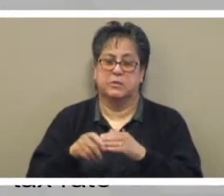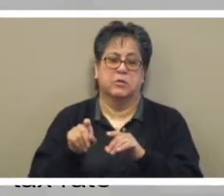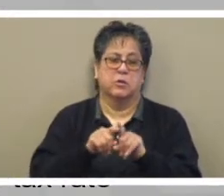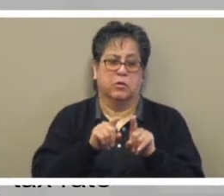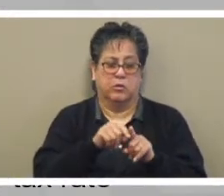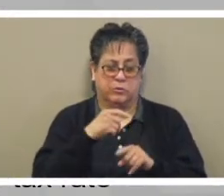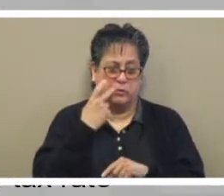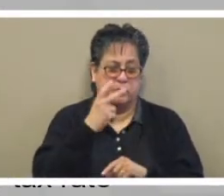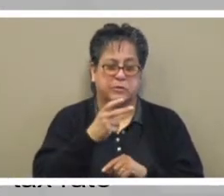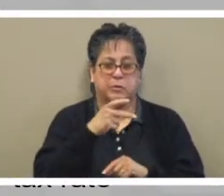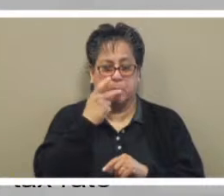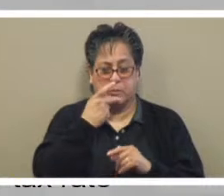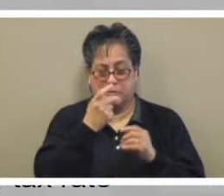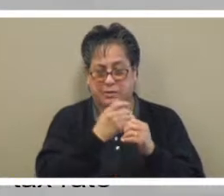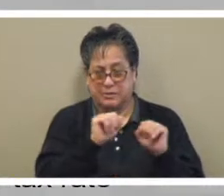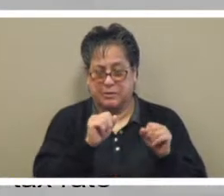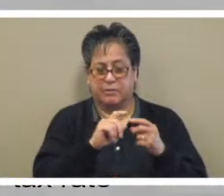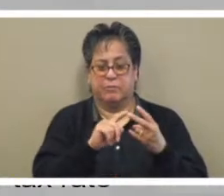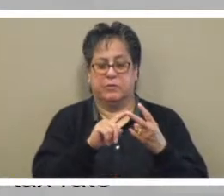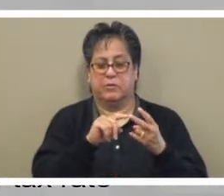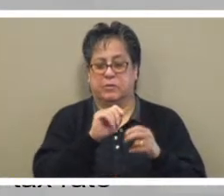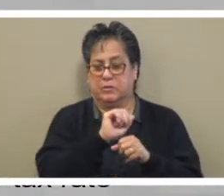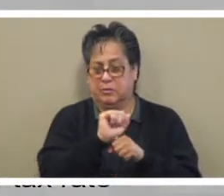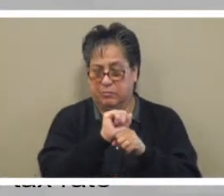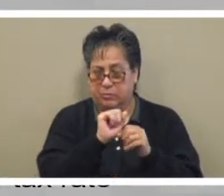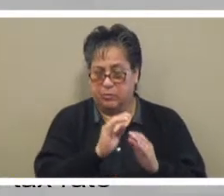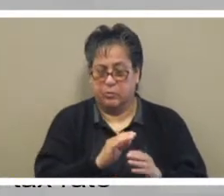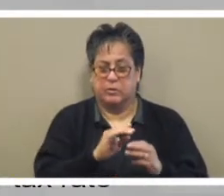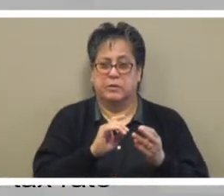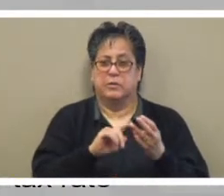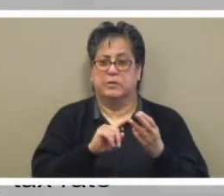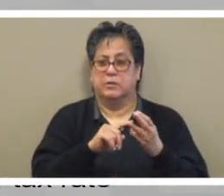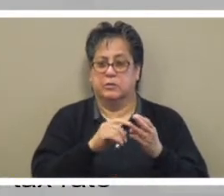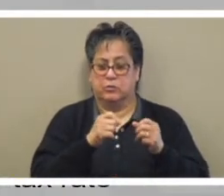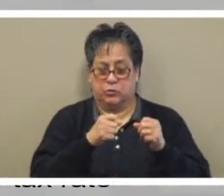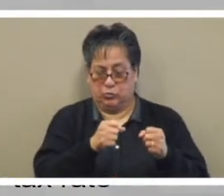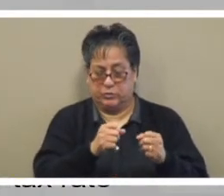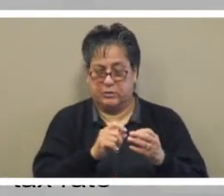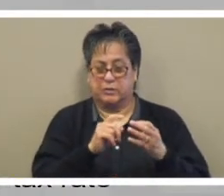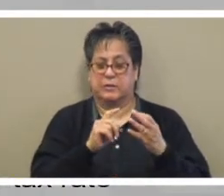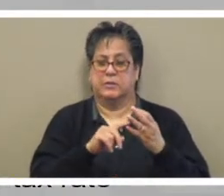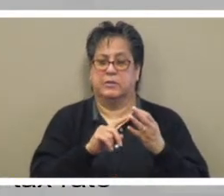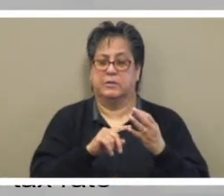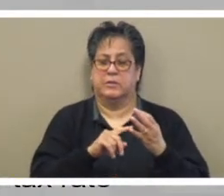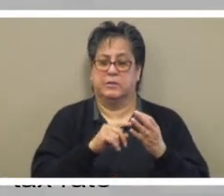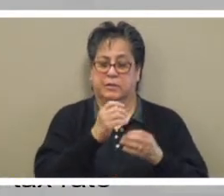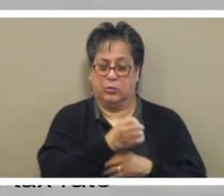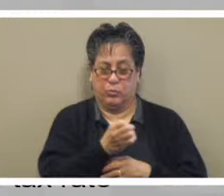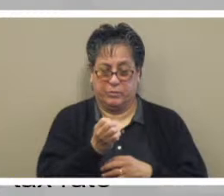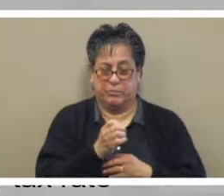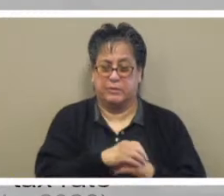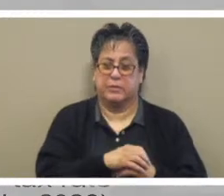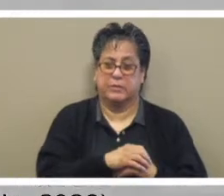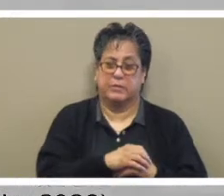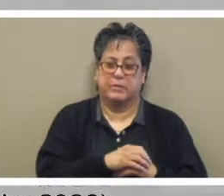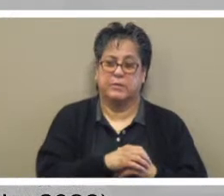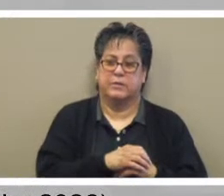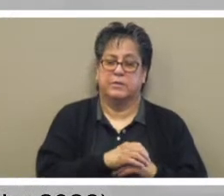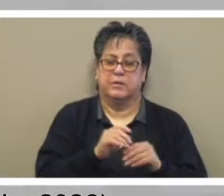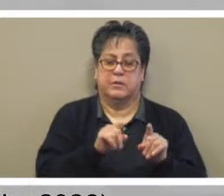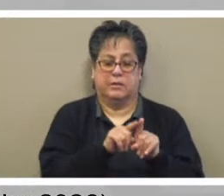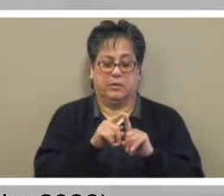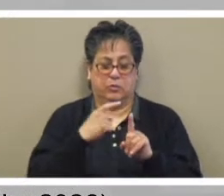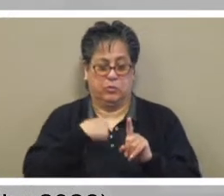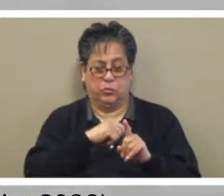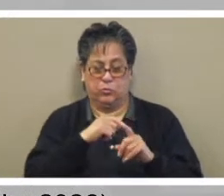the investment in public safety, our workforce, as well as our streets, aging facilities, and equipment as we